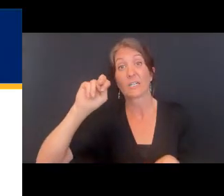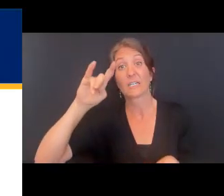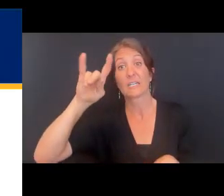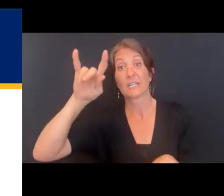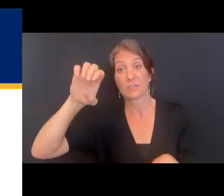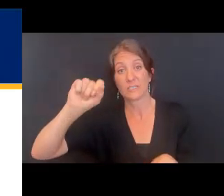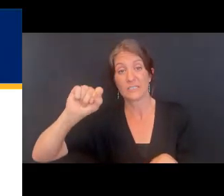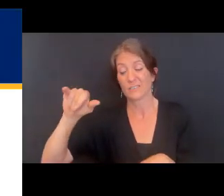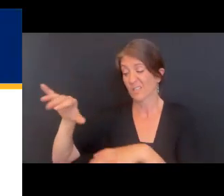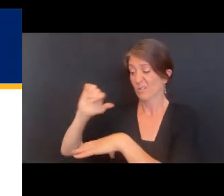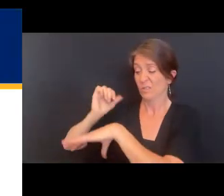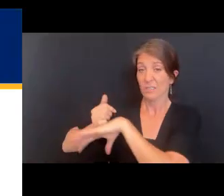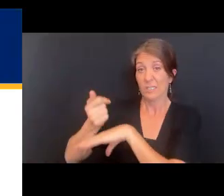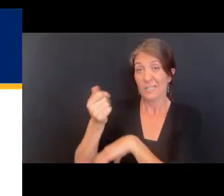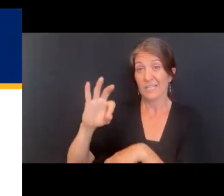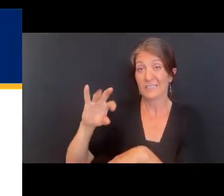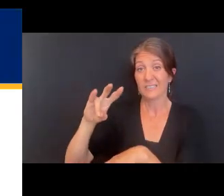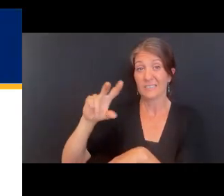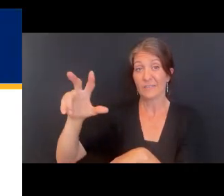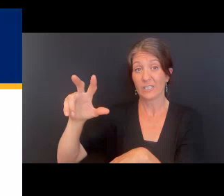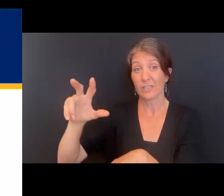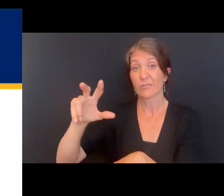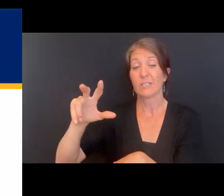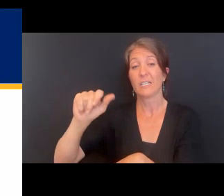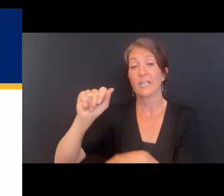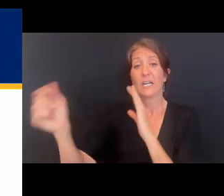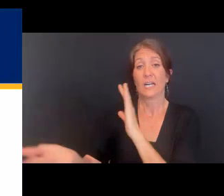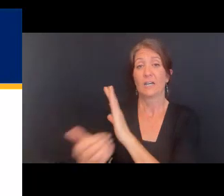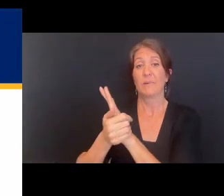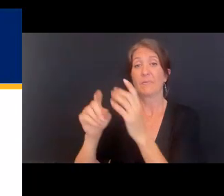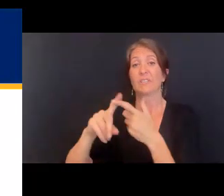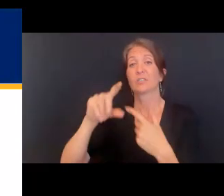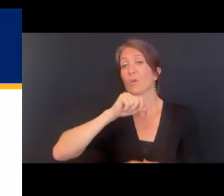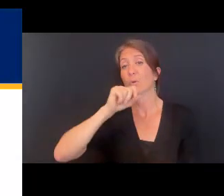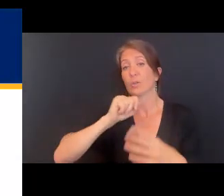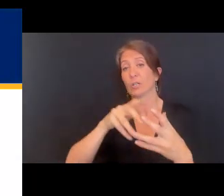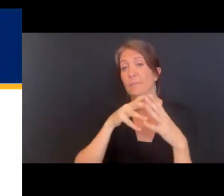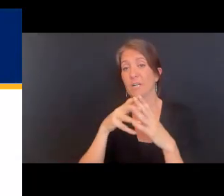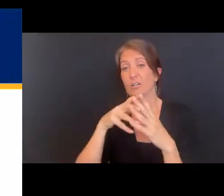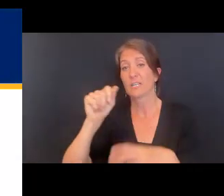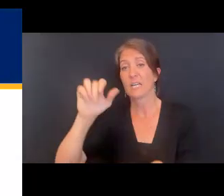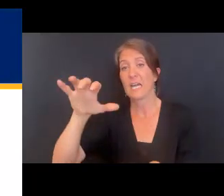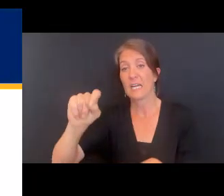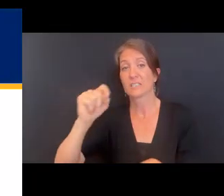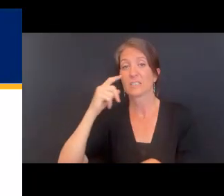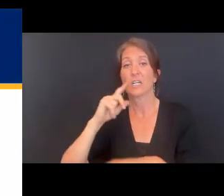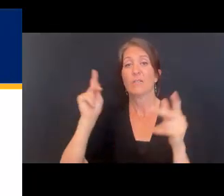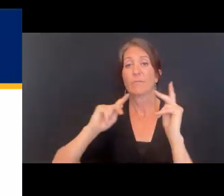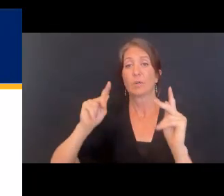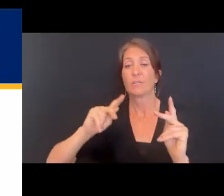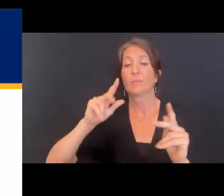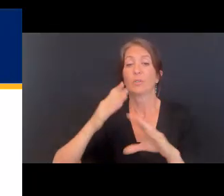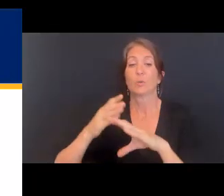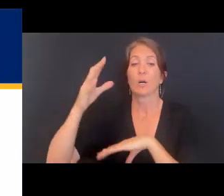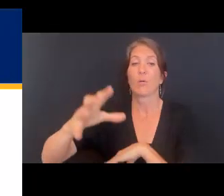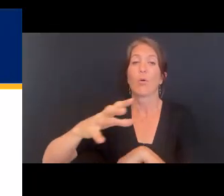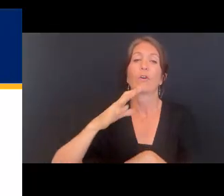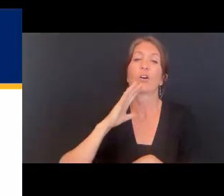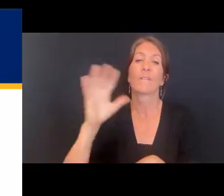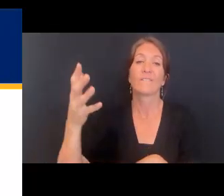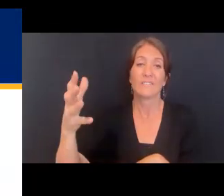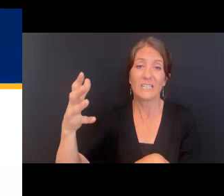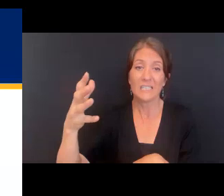by 1973 amendments to the Older Americans Act. For over 50 years, an area agency on aging programs and services have helped older Kansans and